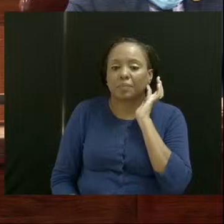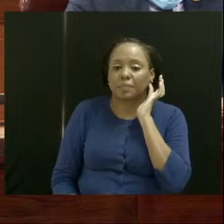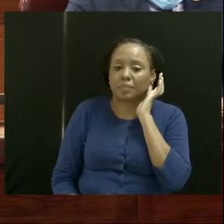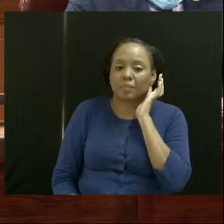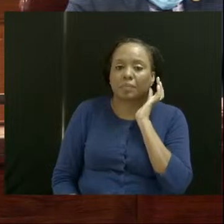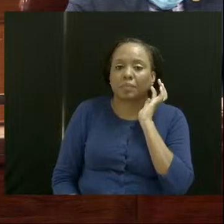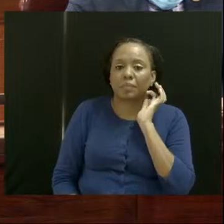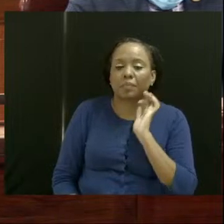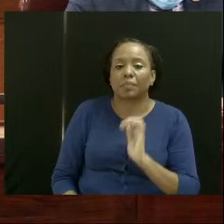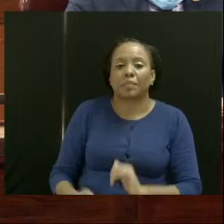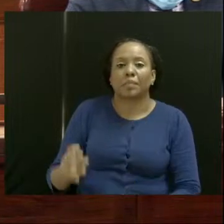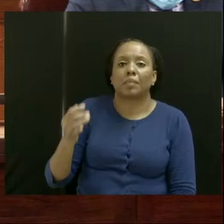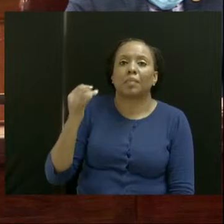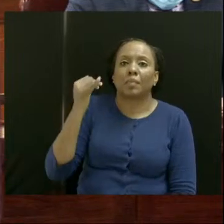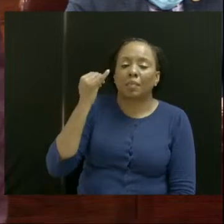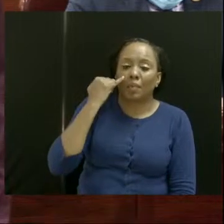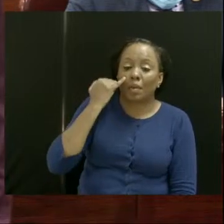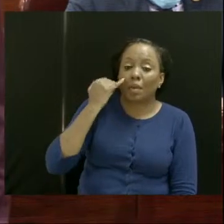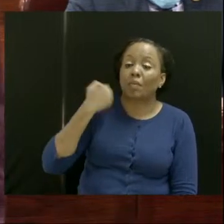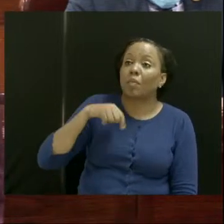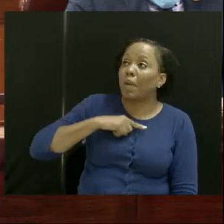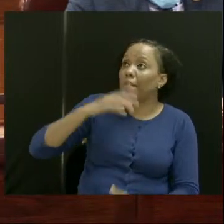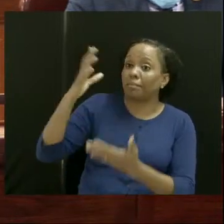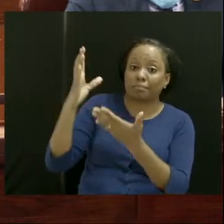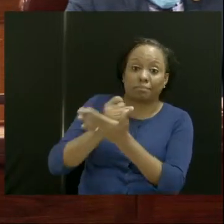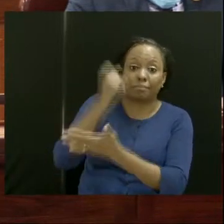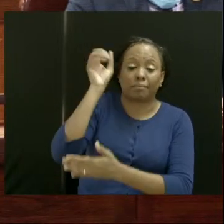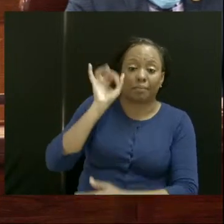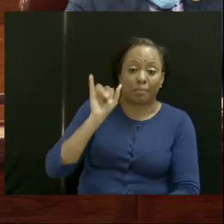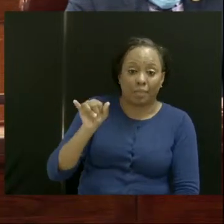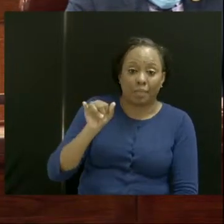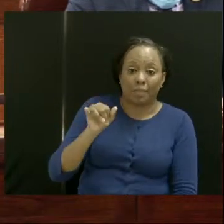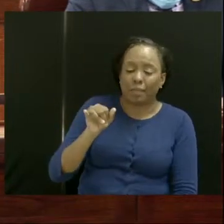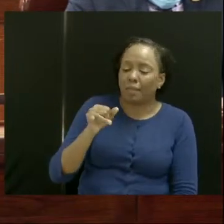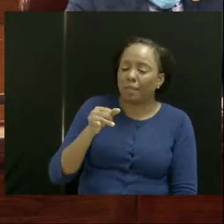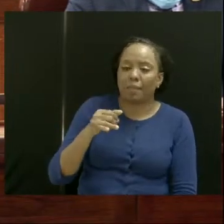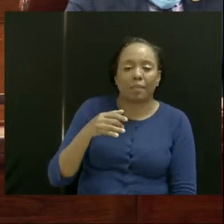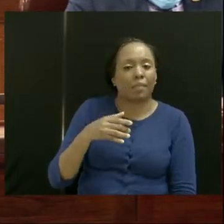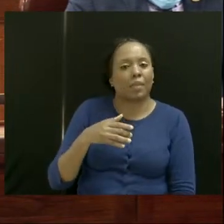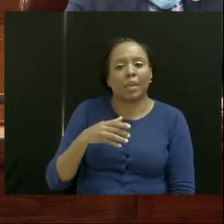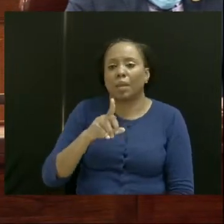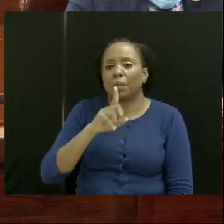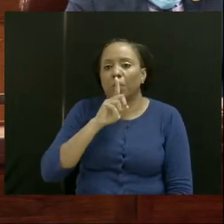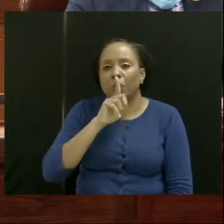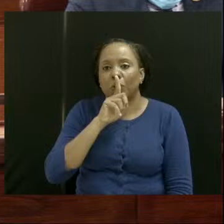a stringency the likes of which none of us here has experienced.